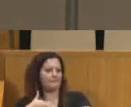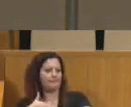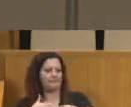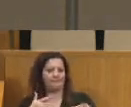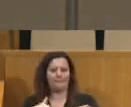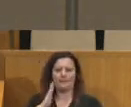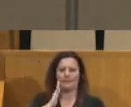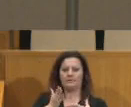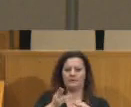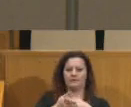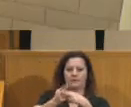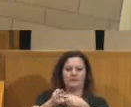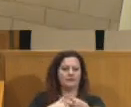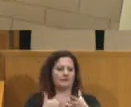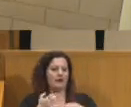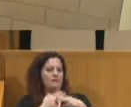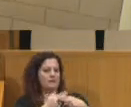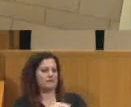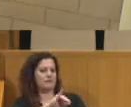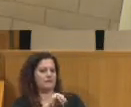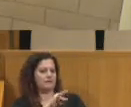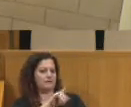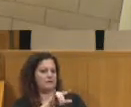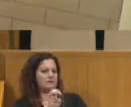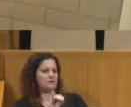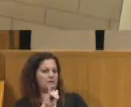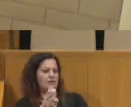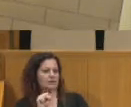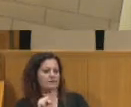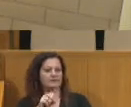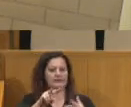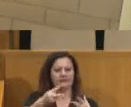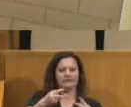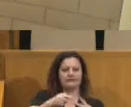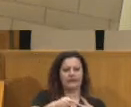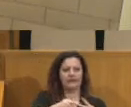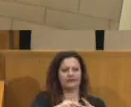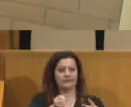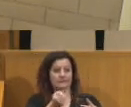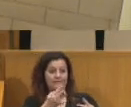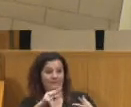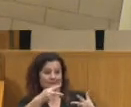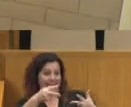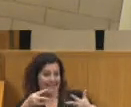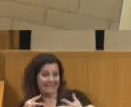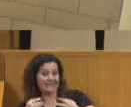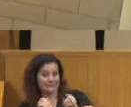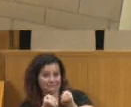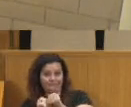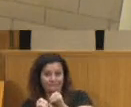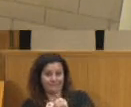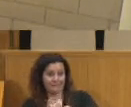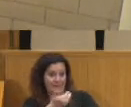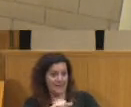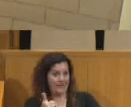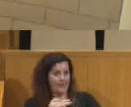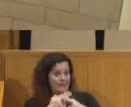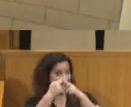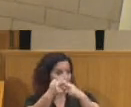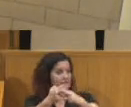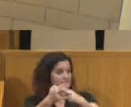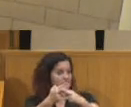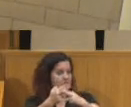We know what we need to do to help make sure that more people in this community can benefit from the growth and benefit from the investment and